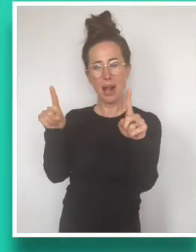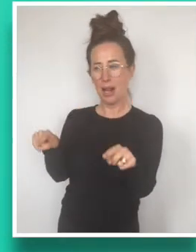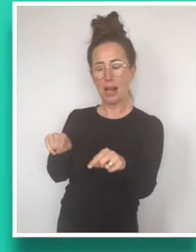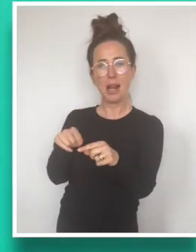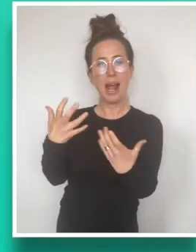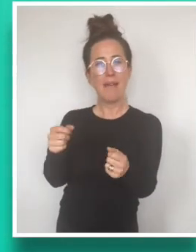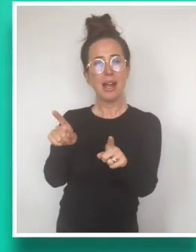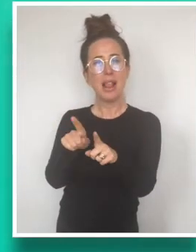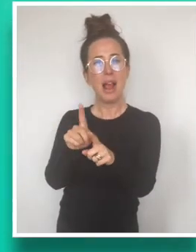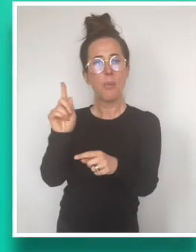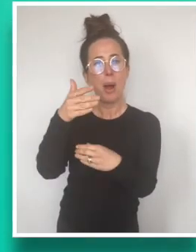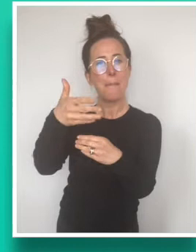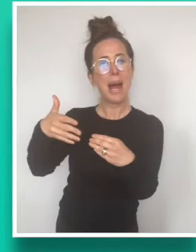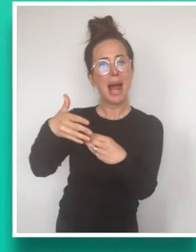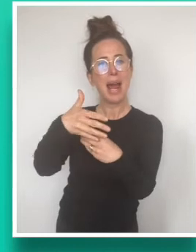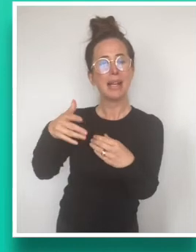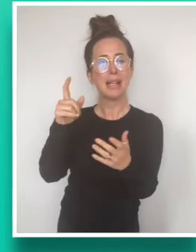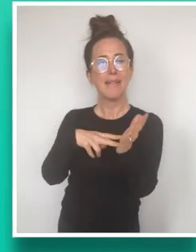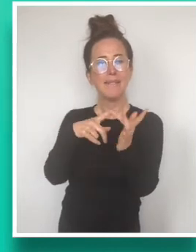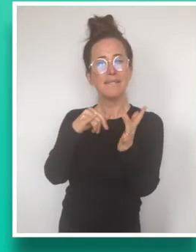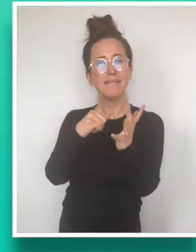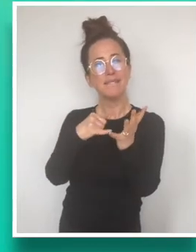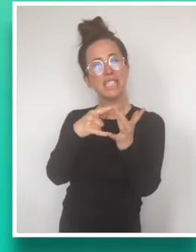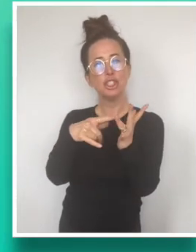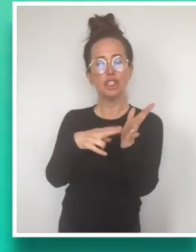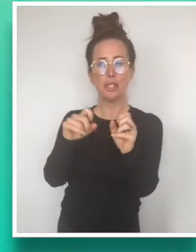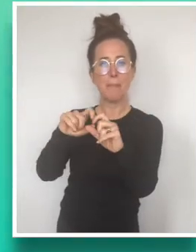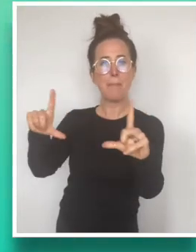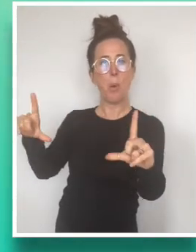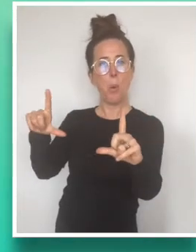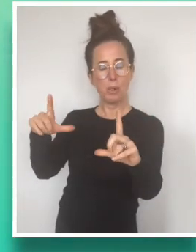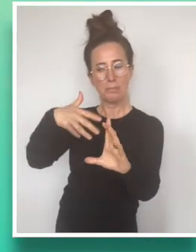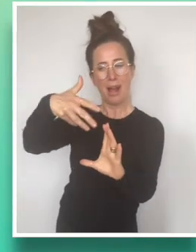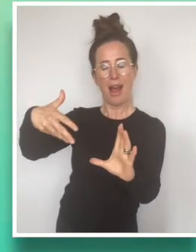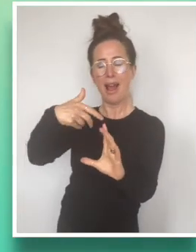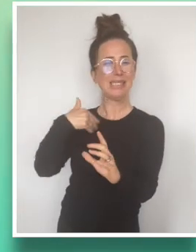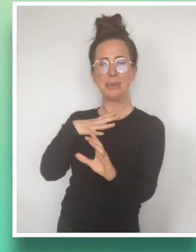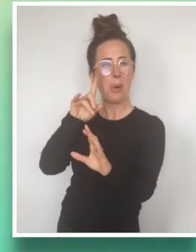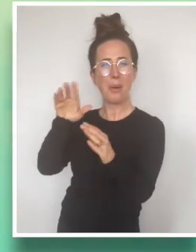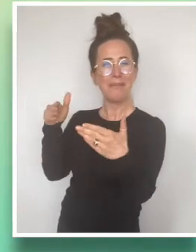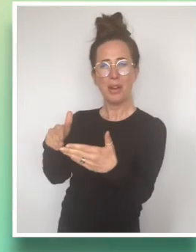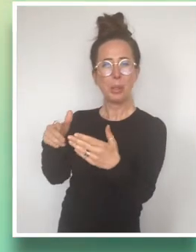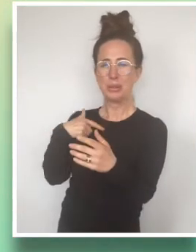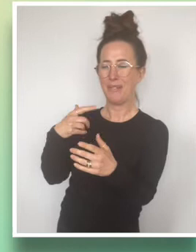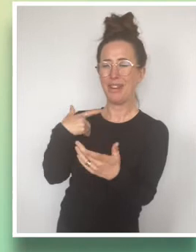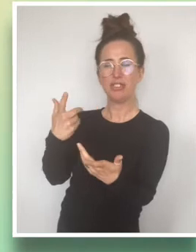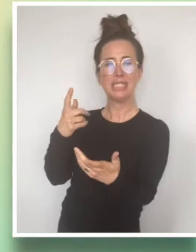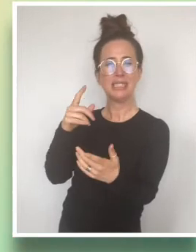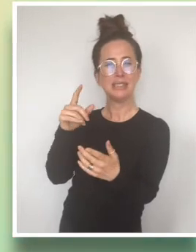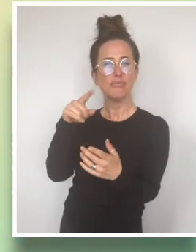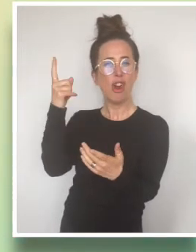2020, but I didn't want that to be the main focus of the piece. So I've very loosely kind of scribbled and put a few words